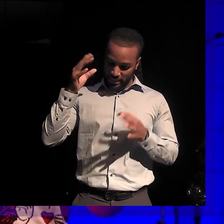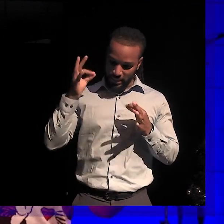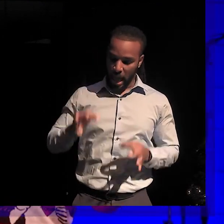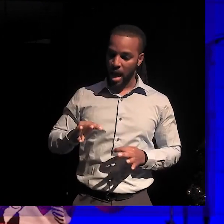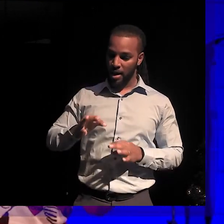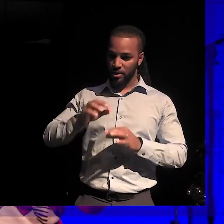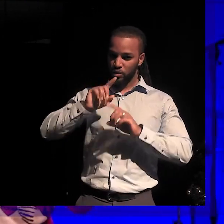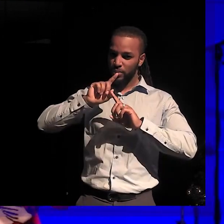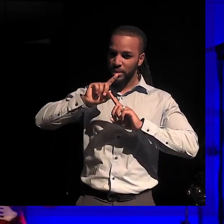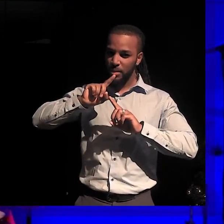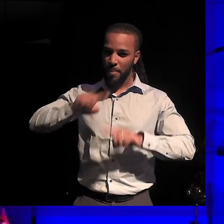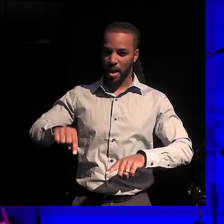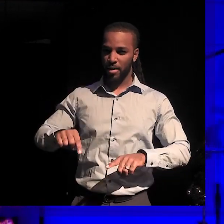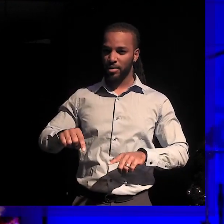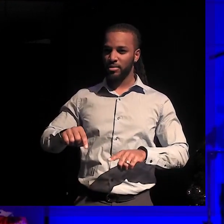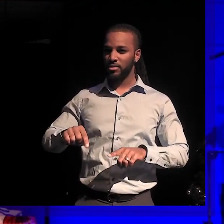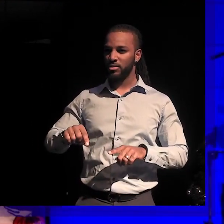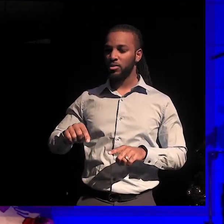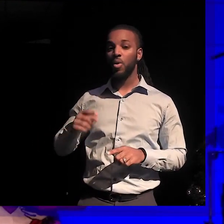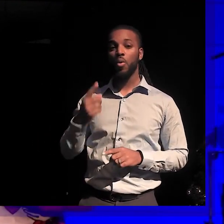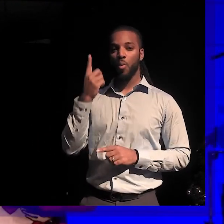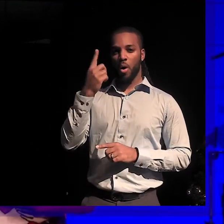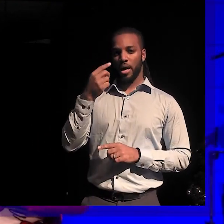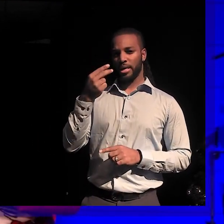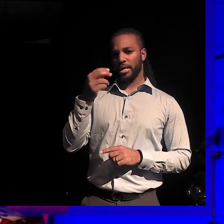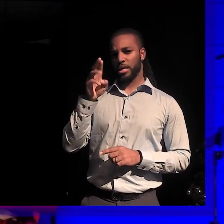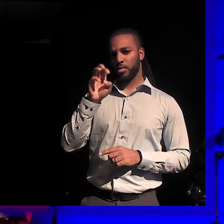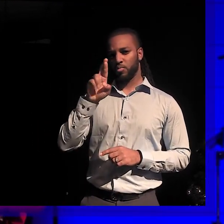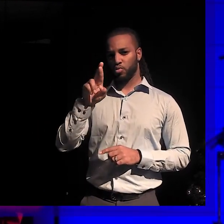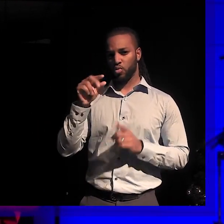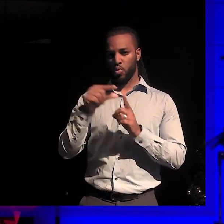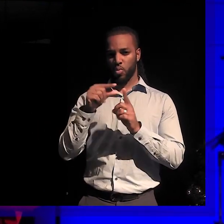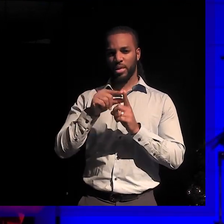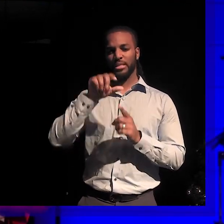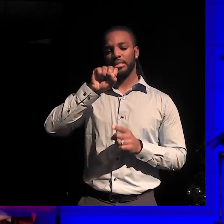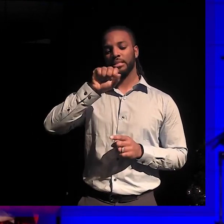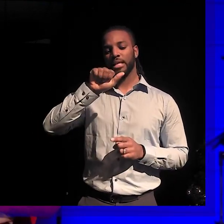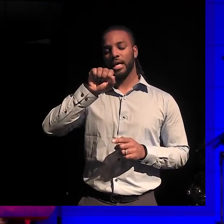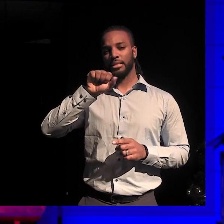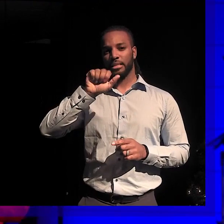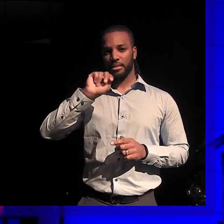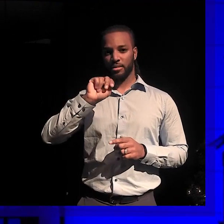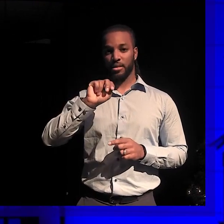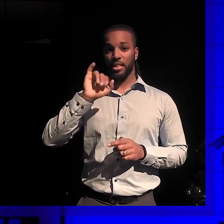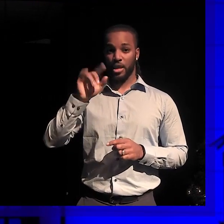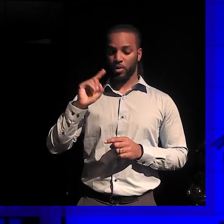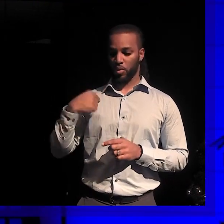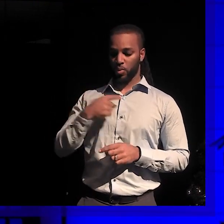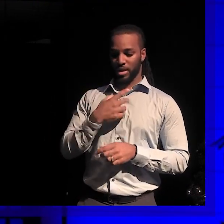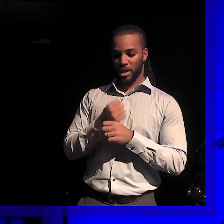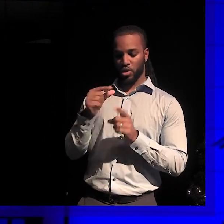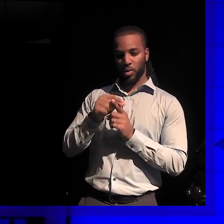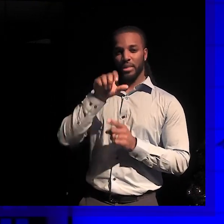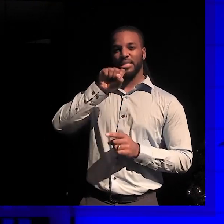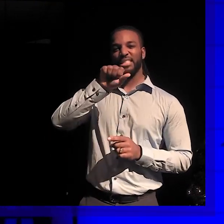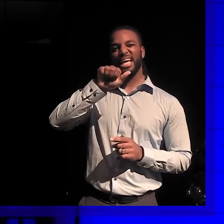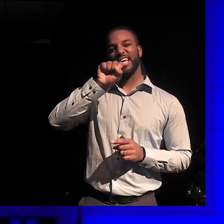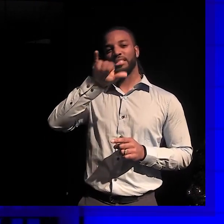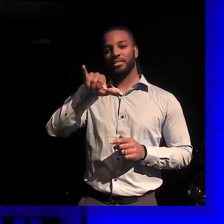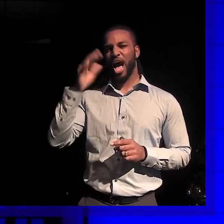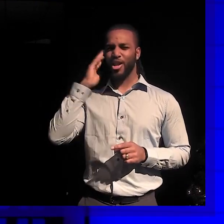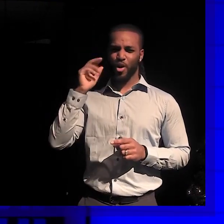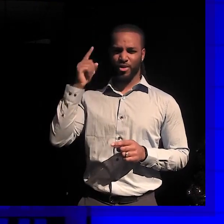response, a choosing response. One of the Hebrew words for joy is sassin. It's where we get our English word sassy. Now, I know that comes